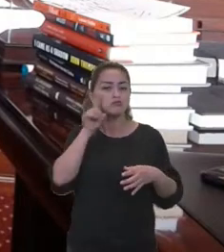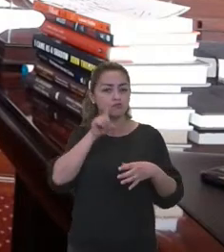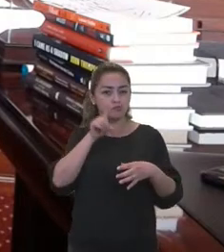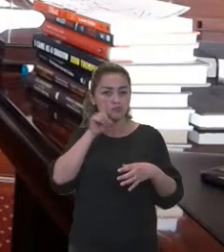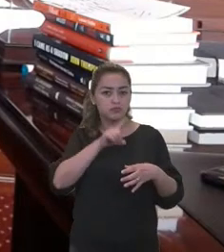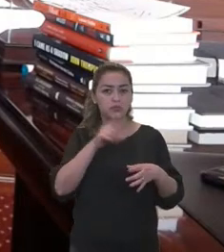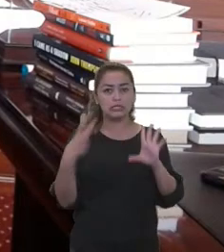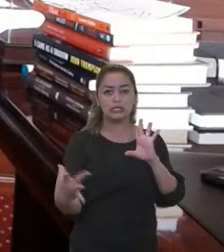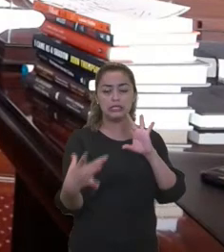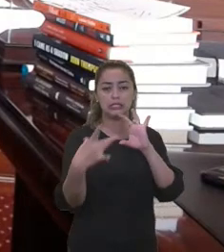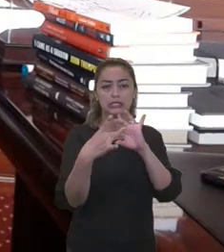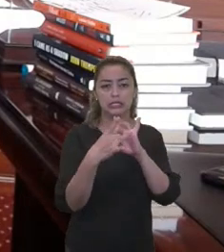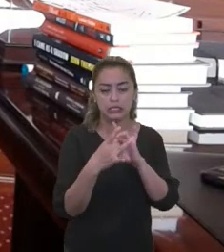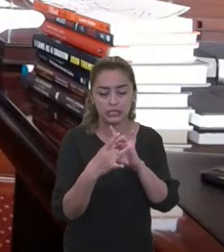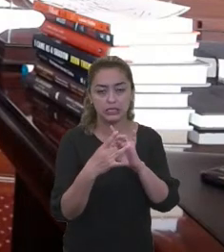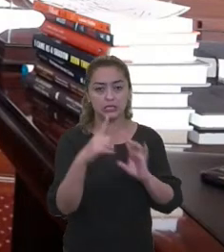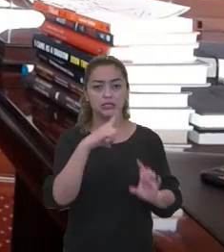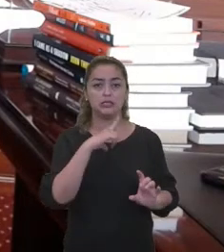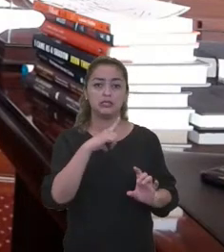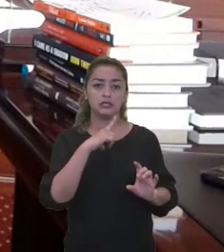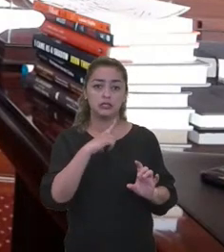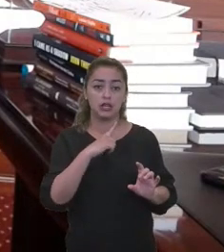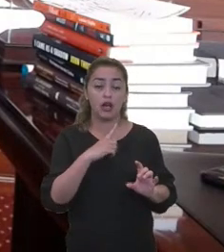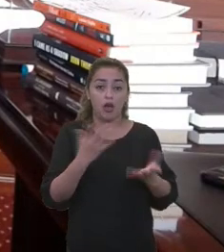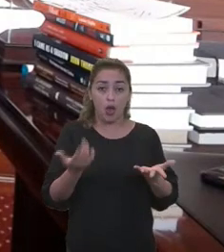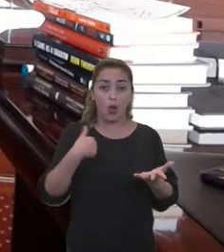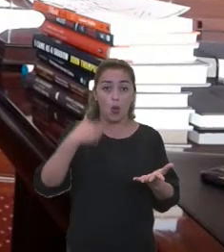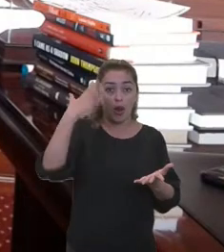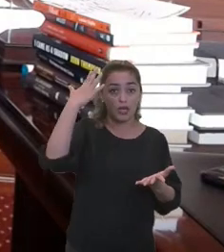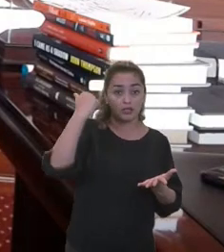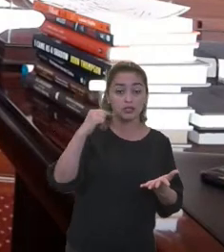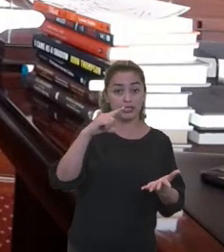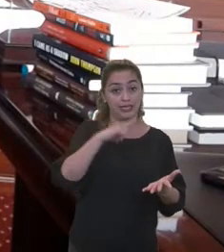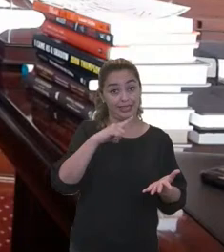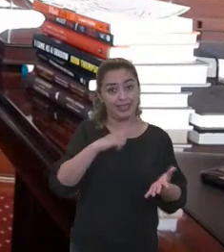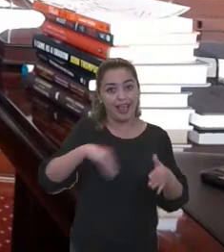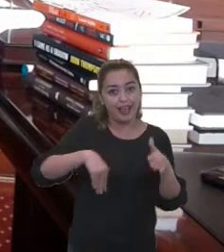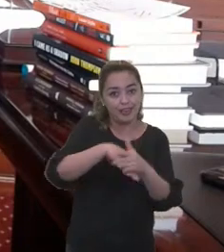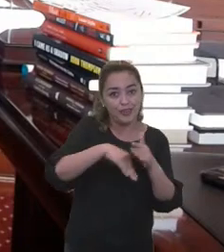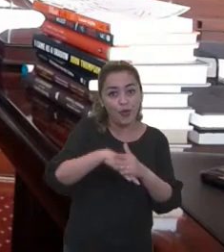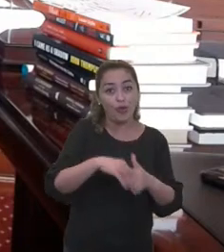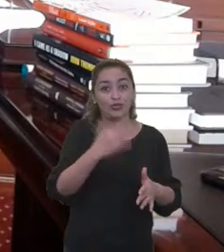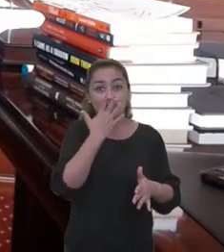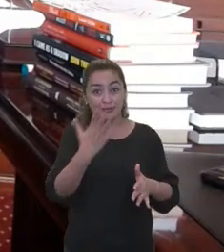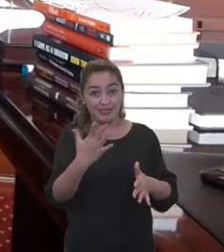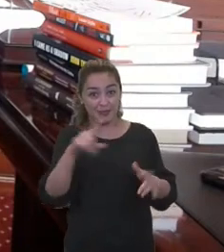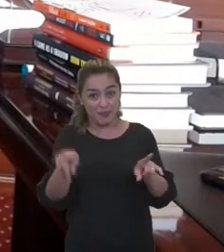now, that the Commanders are your favorite team. Pull for us this year, and I will talk to you soon.